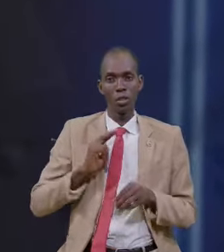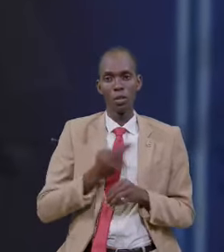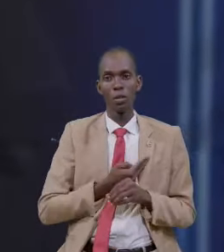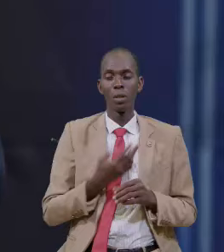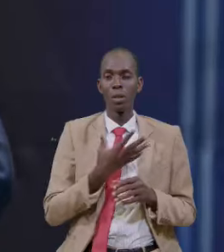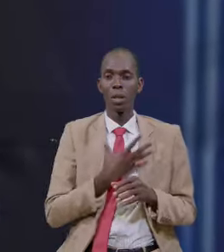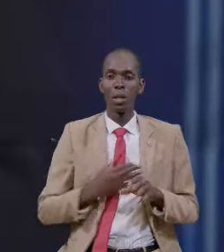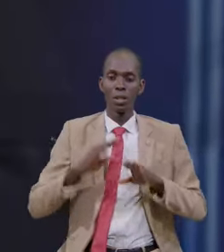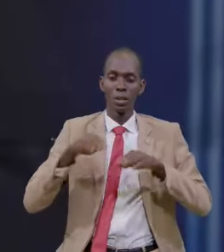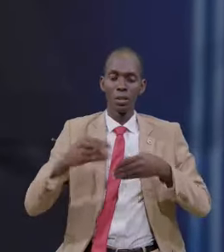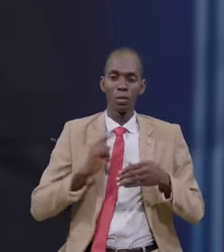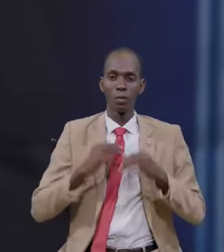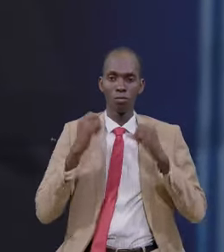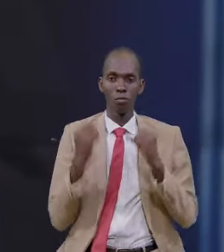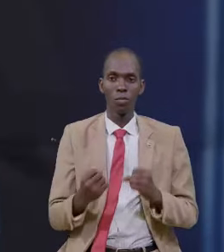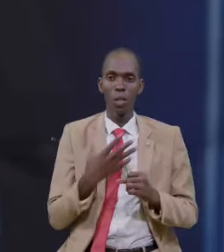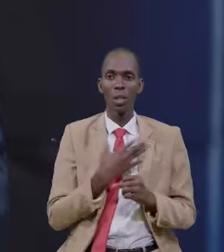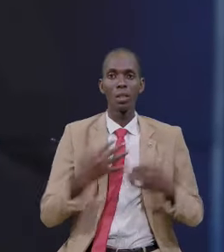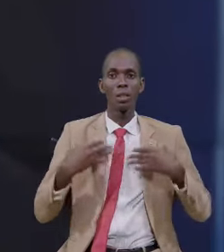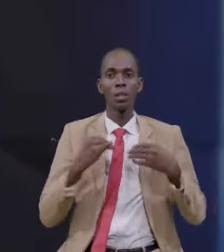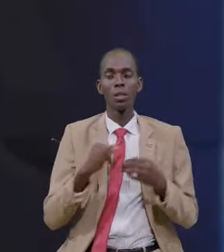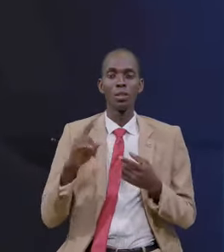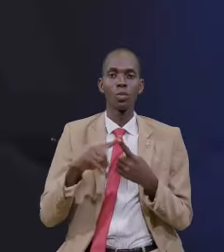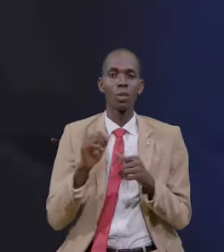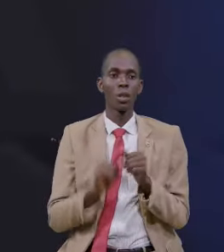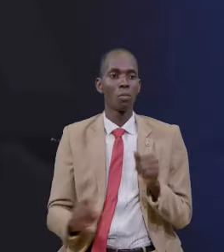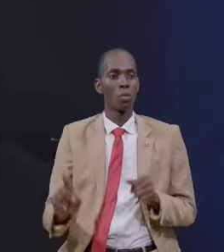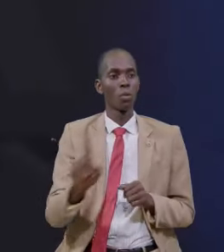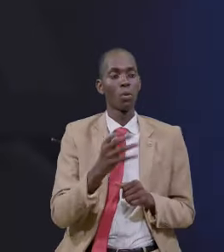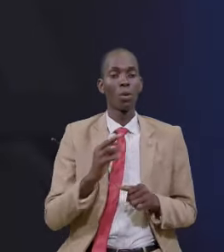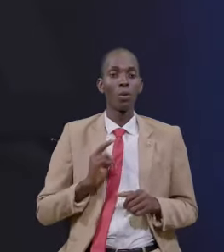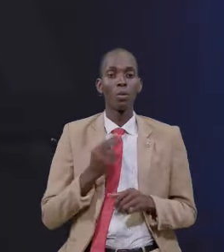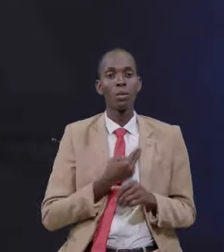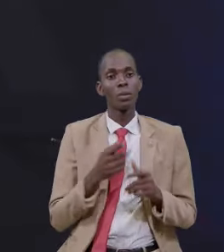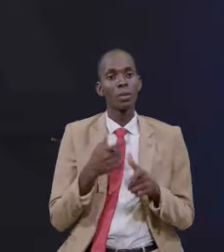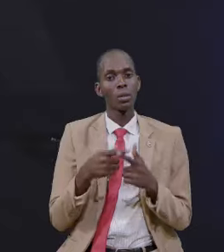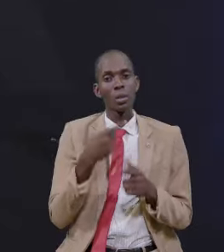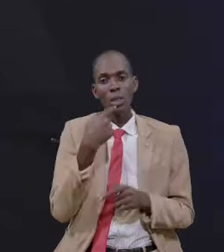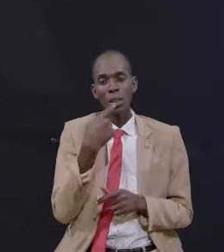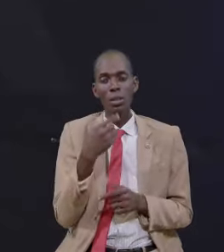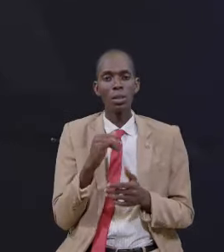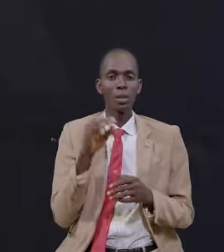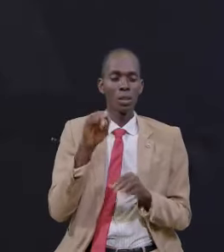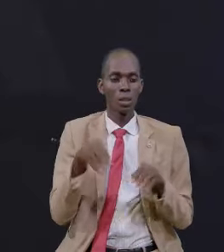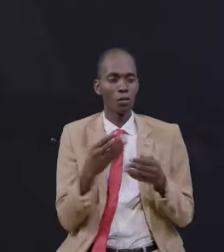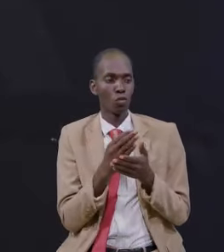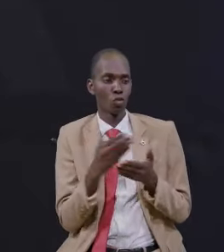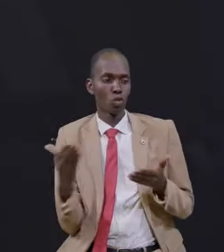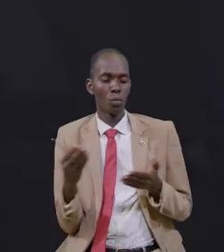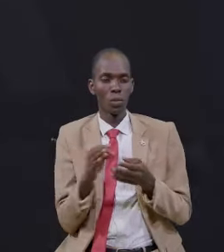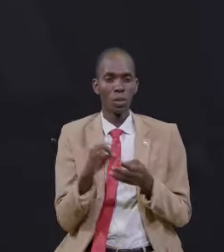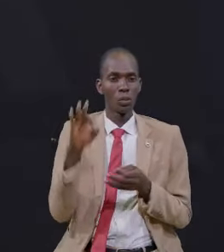and healing and miracle unto every one of us. And then it says to impart some spiritual